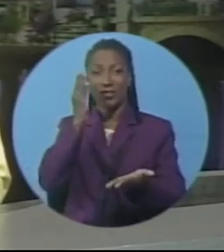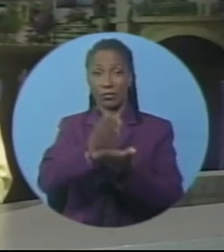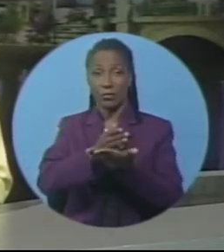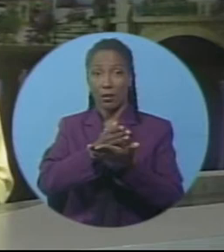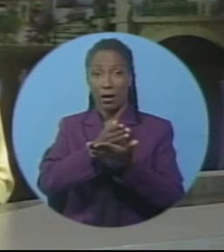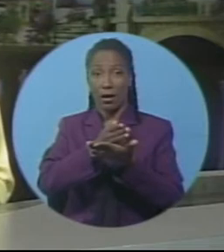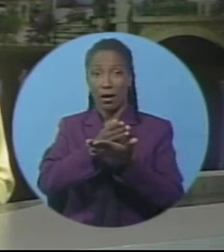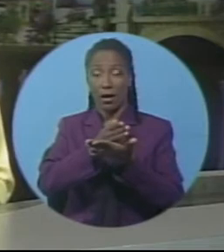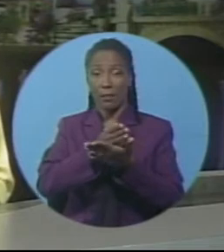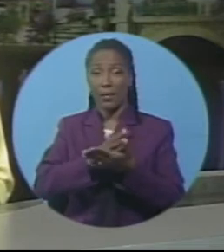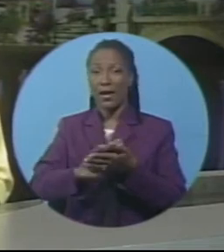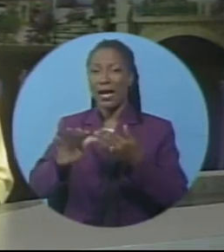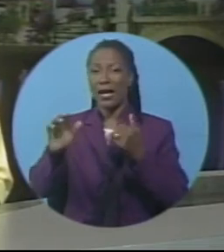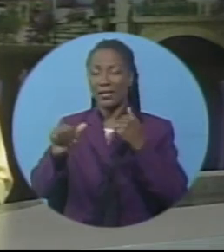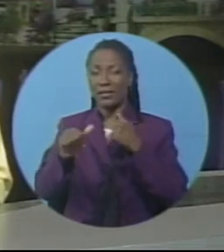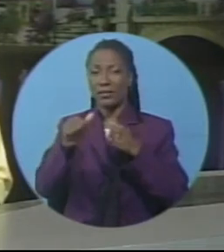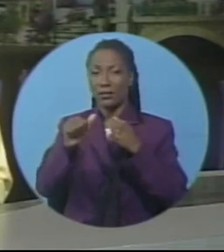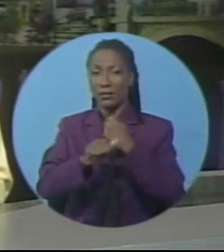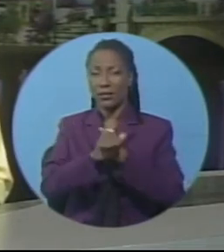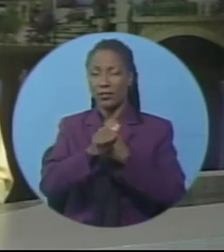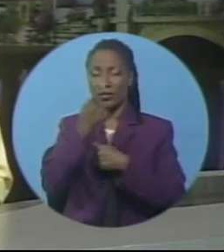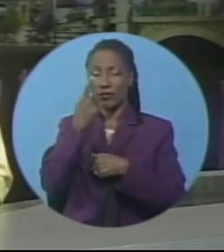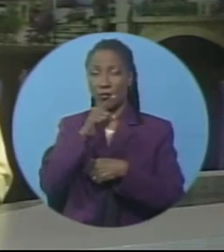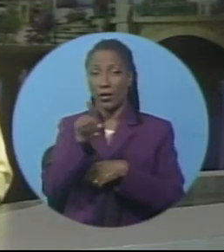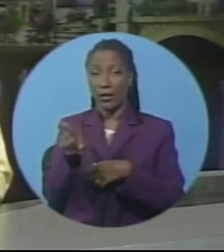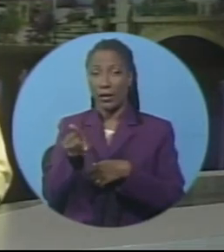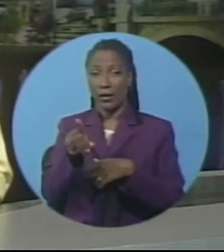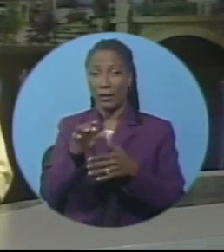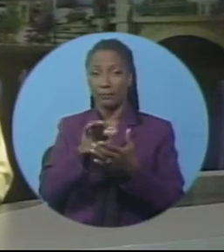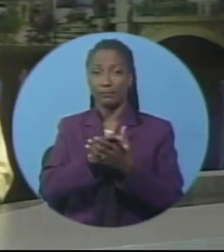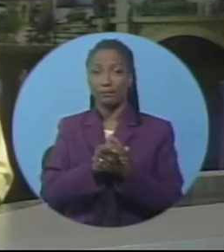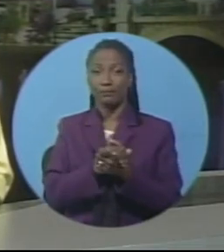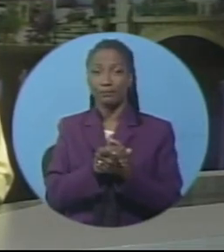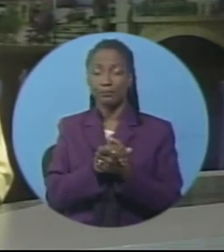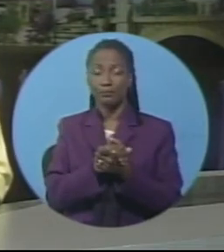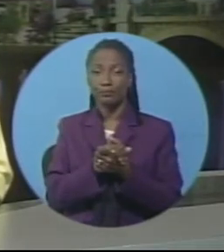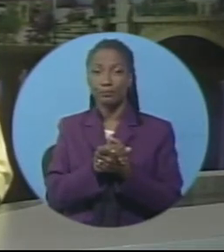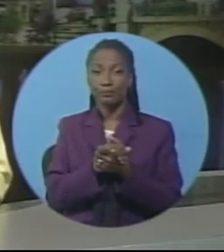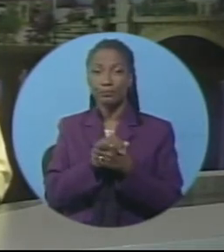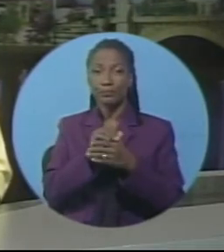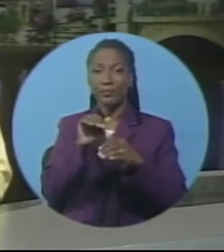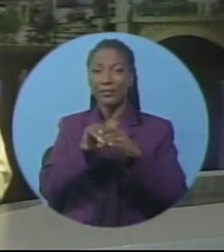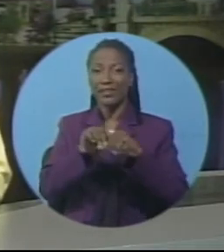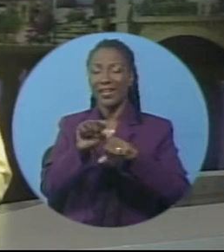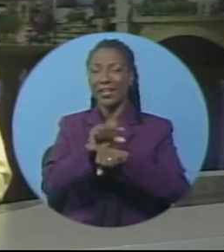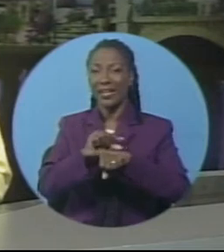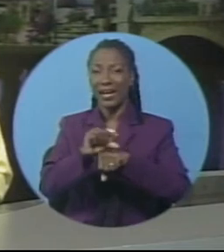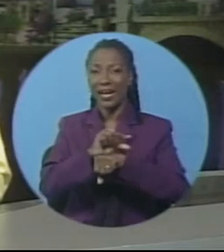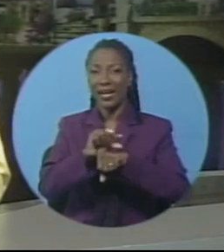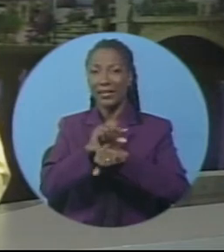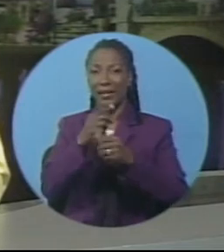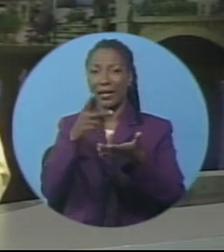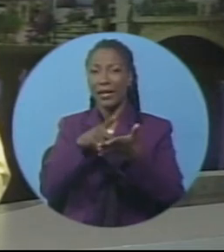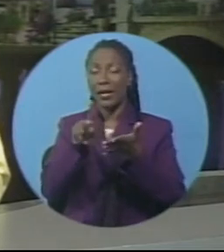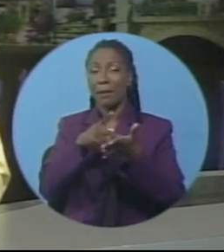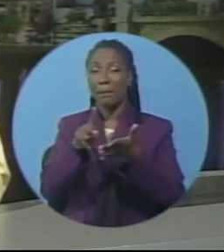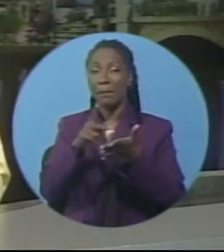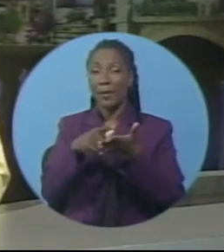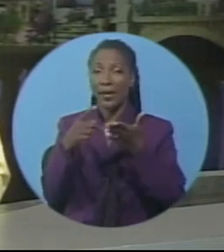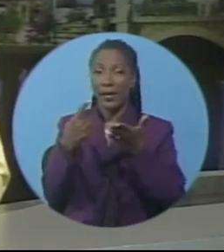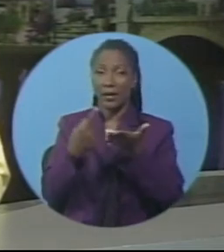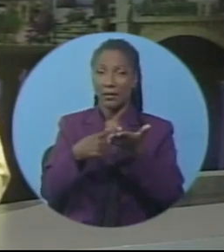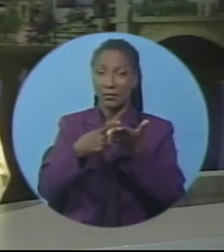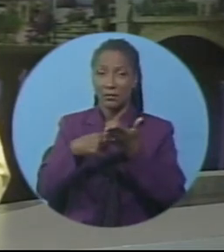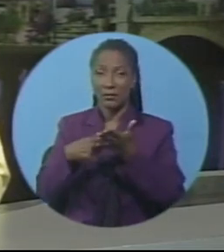his family very seriously. Over in Guyana, salary negotiations for public servants was one of the